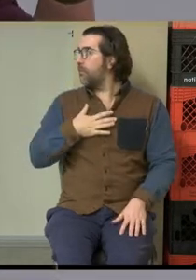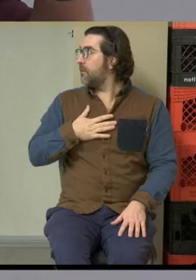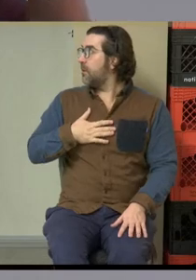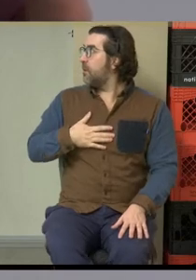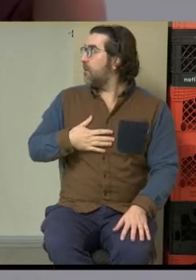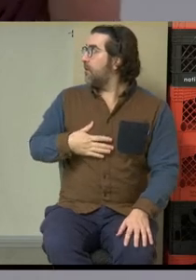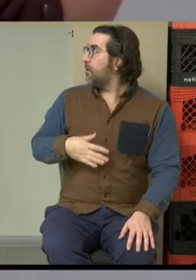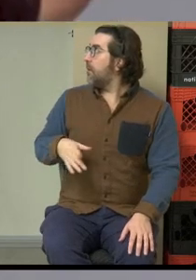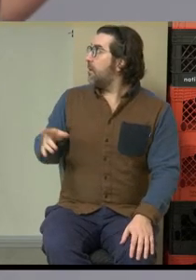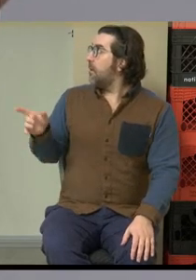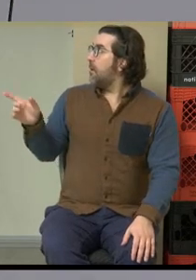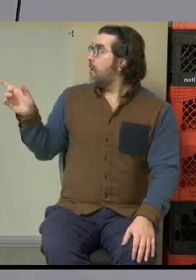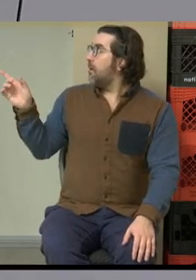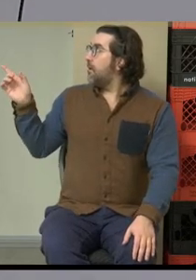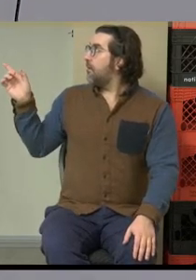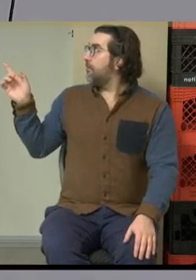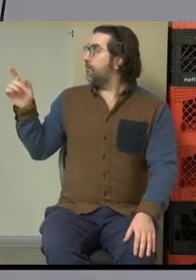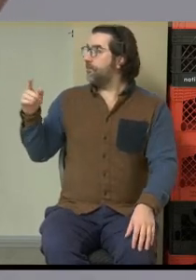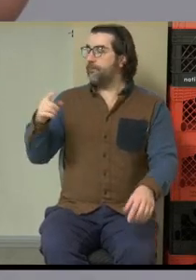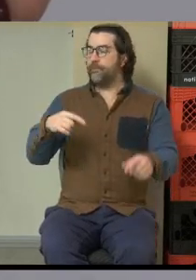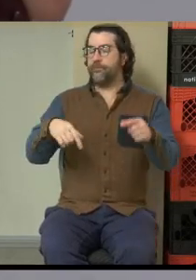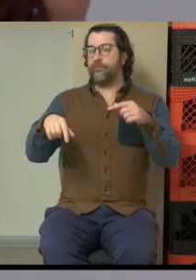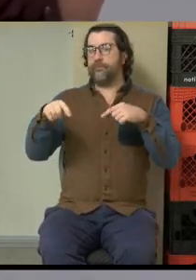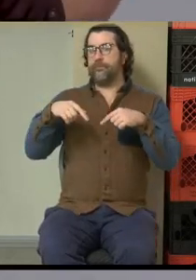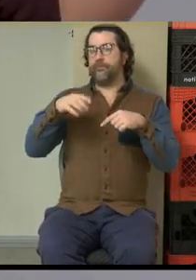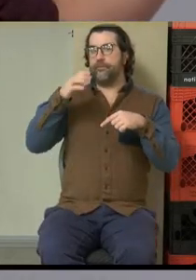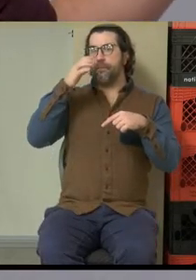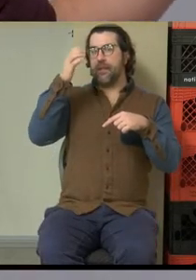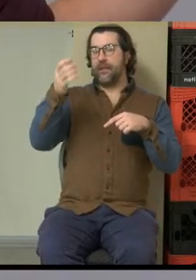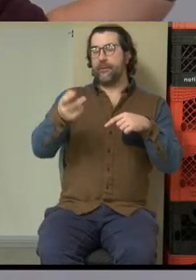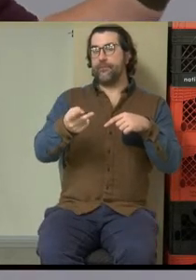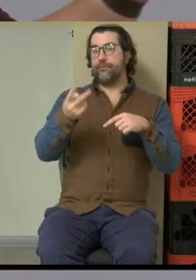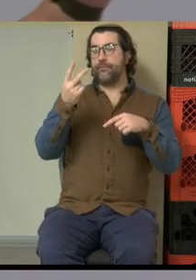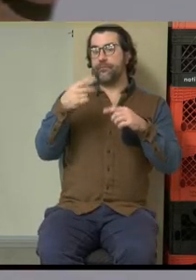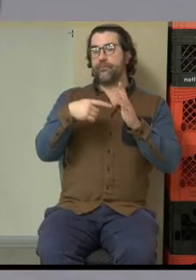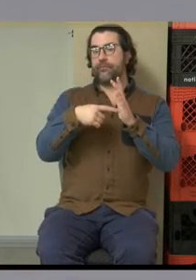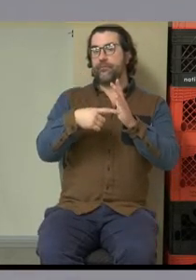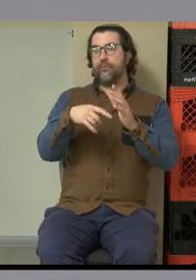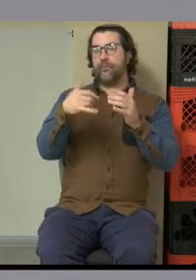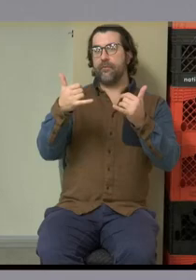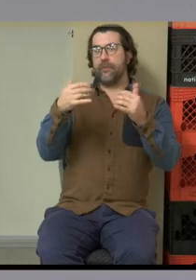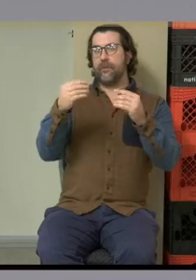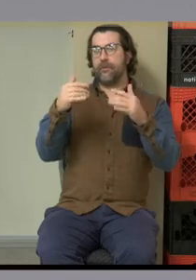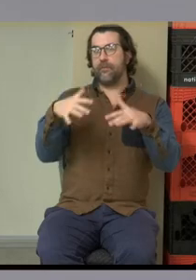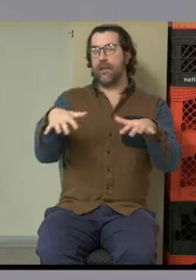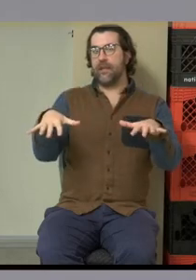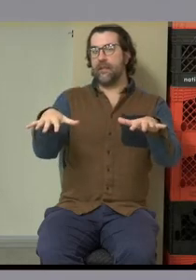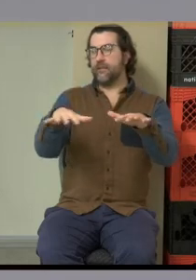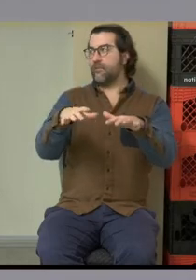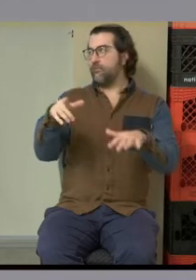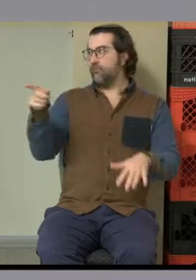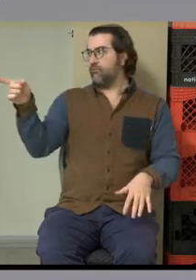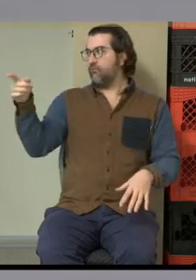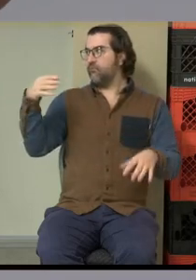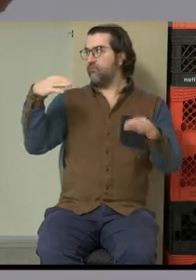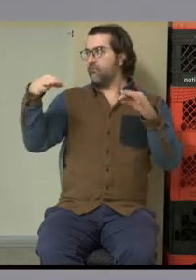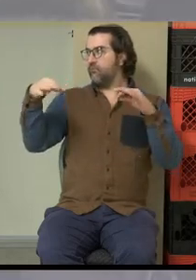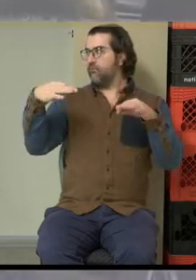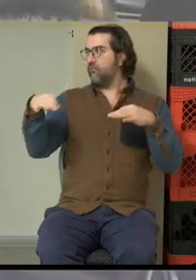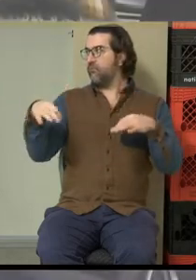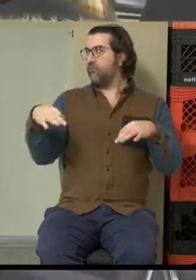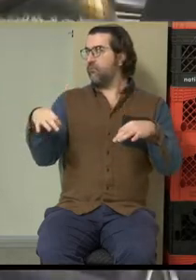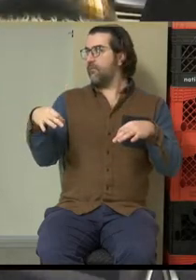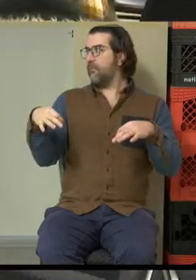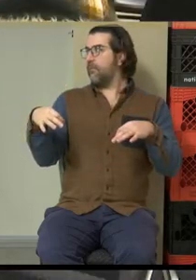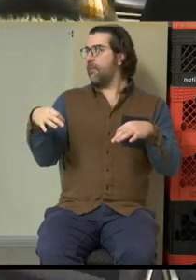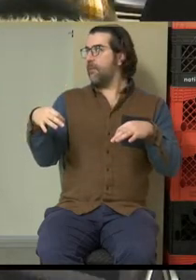for folks online is just pulling back up concept two and showing where the play space is. I'll let Andrea walk folks through that, and maybe if you